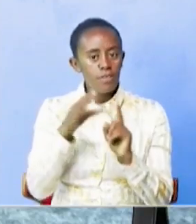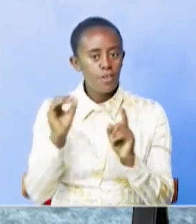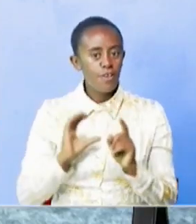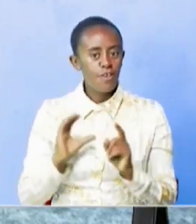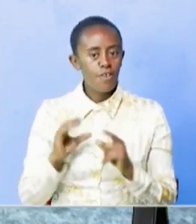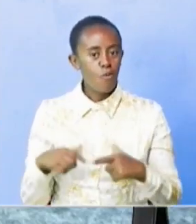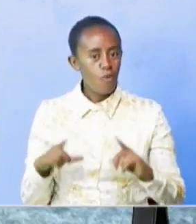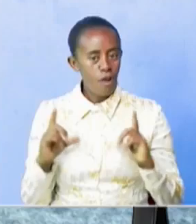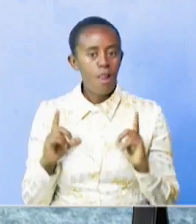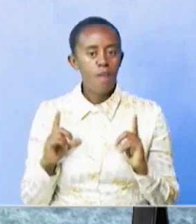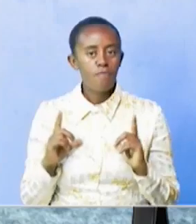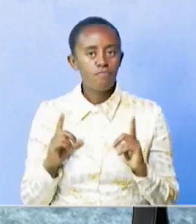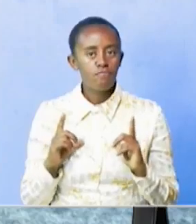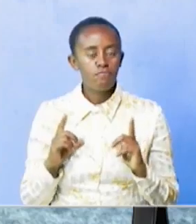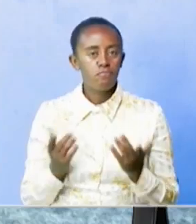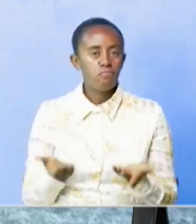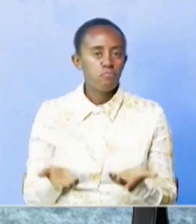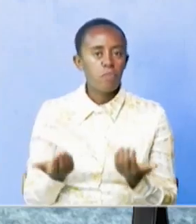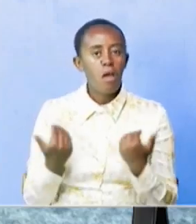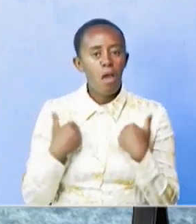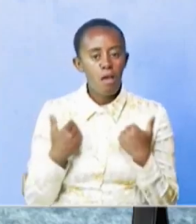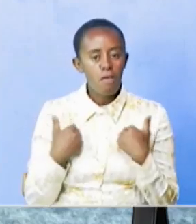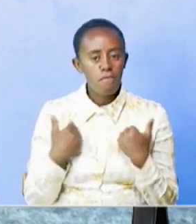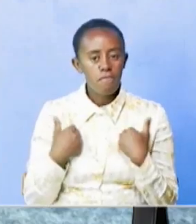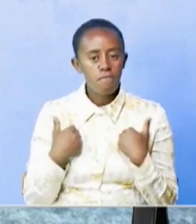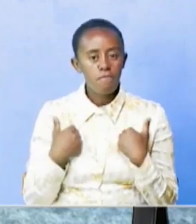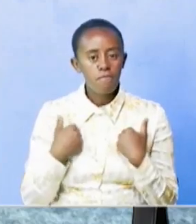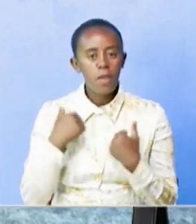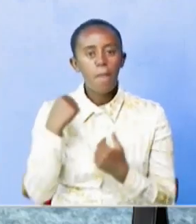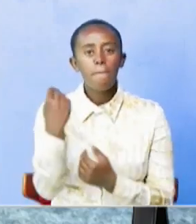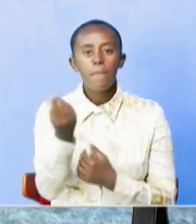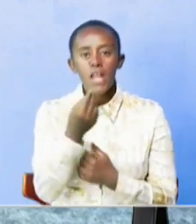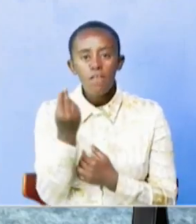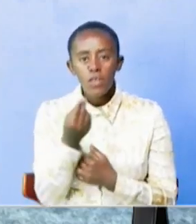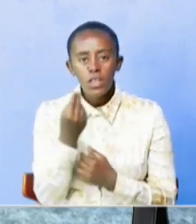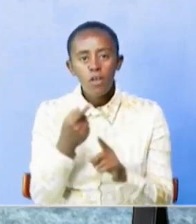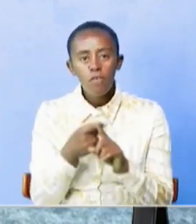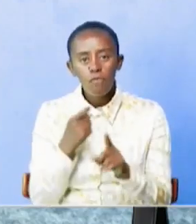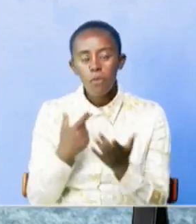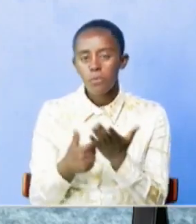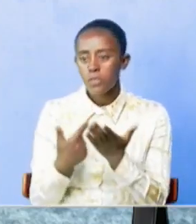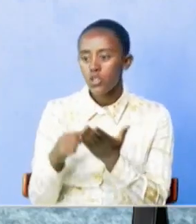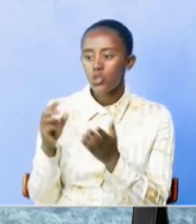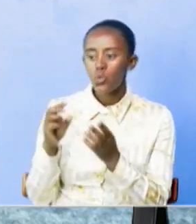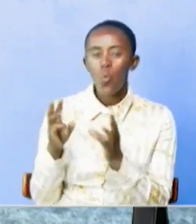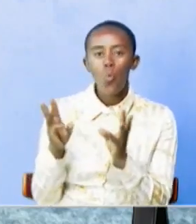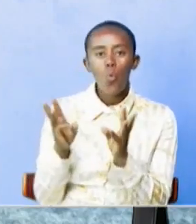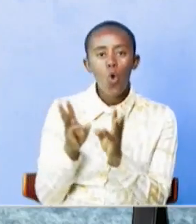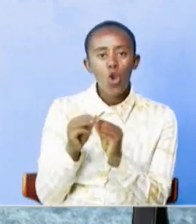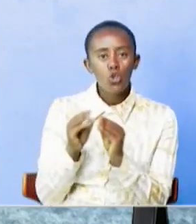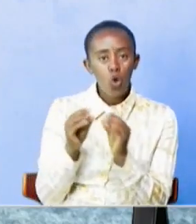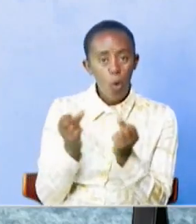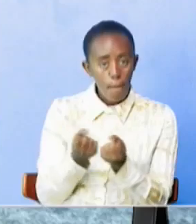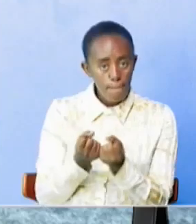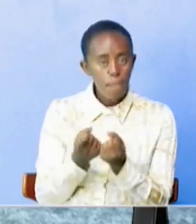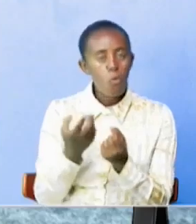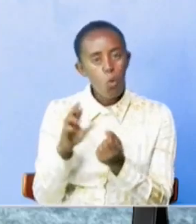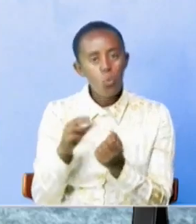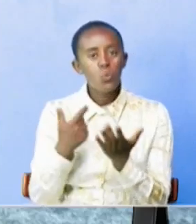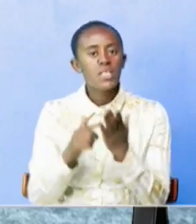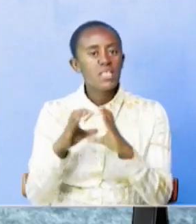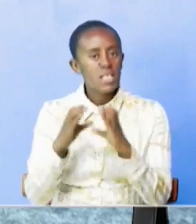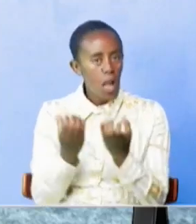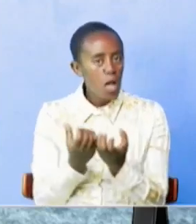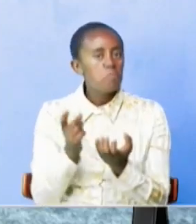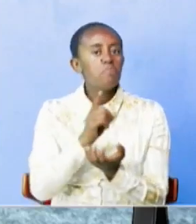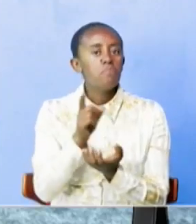lives. I have, for example, benefited from this workshop or from this class,